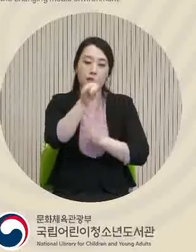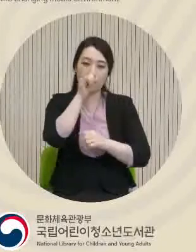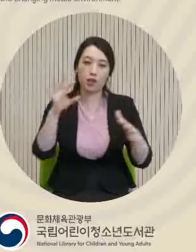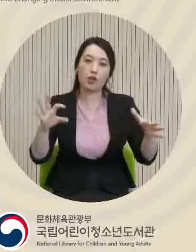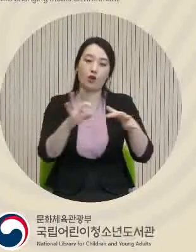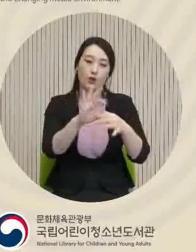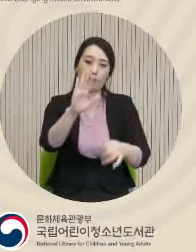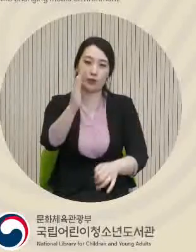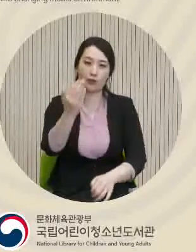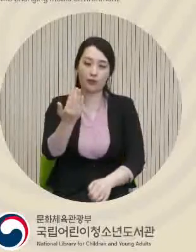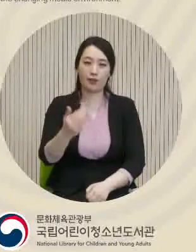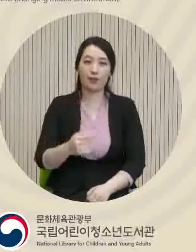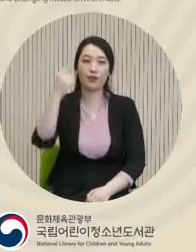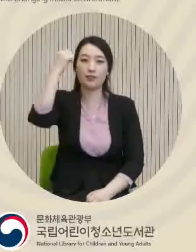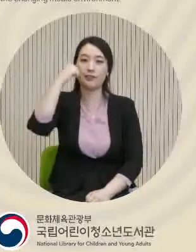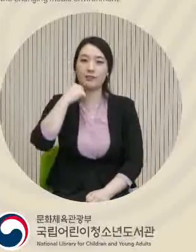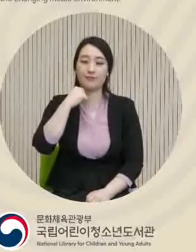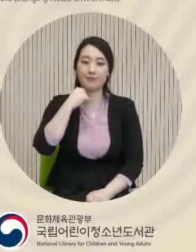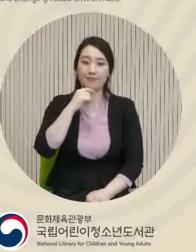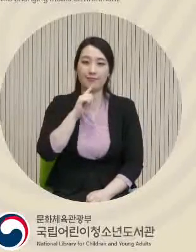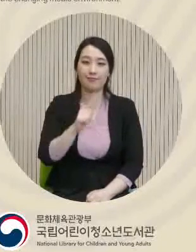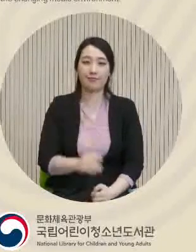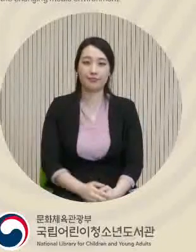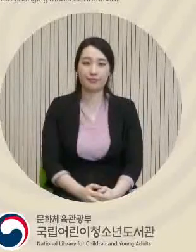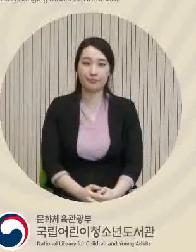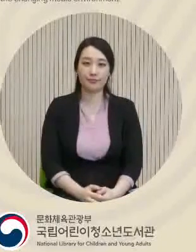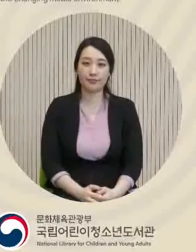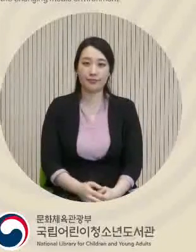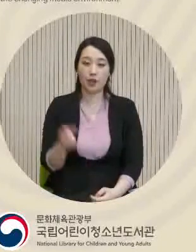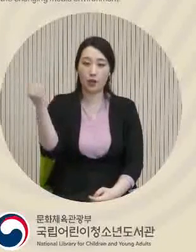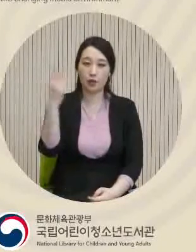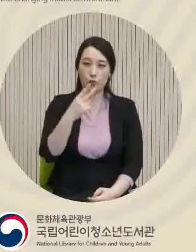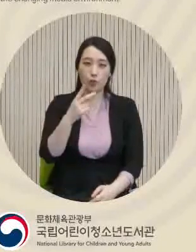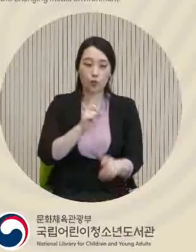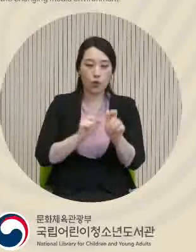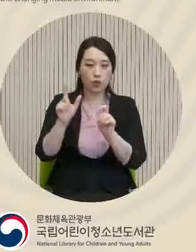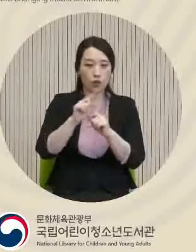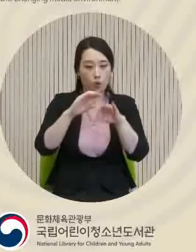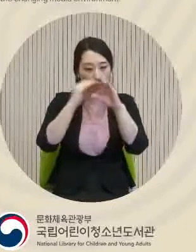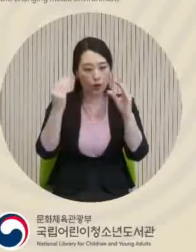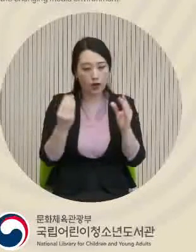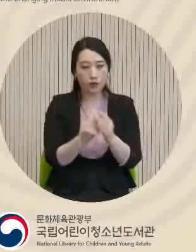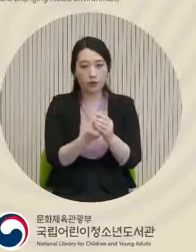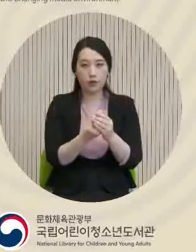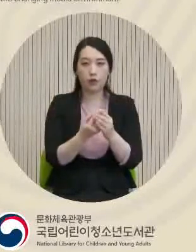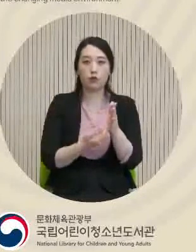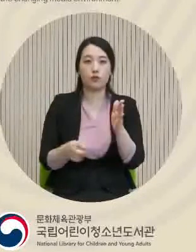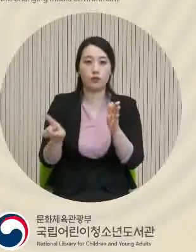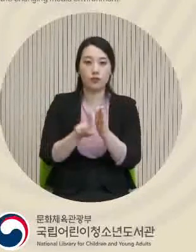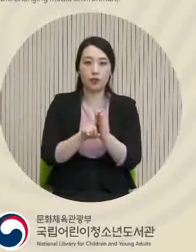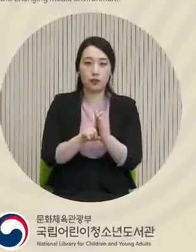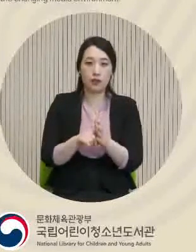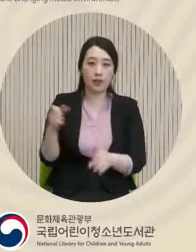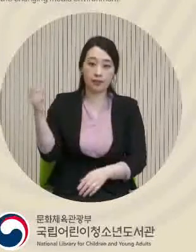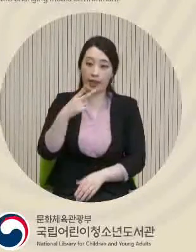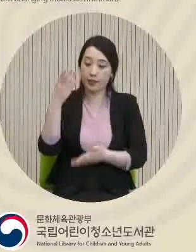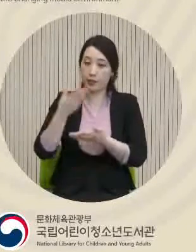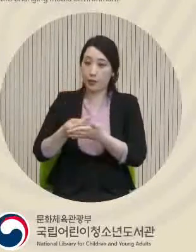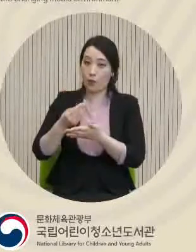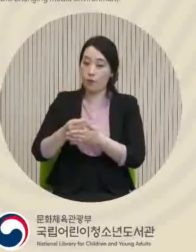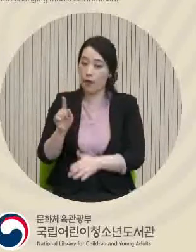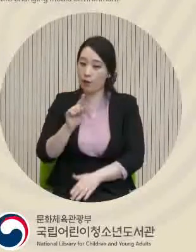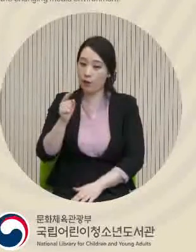children. So we believe that these types of reading activities can be a